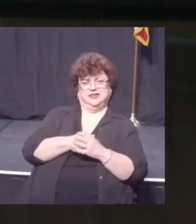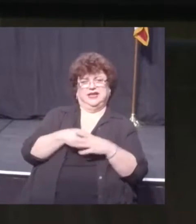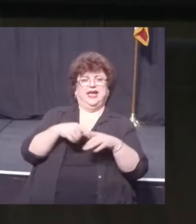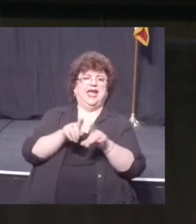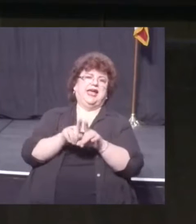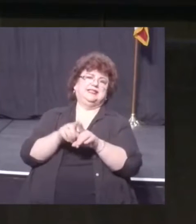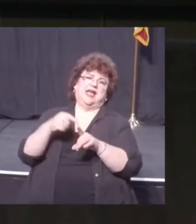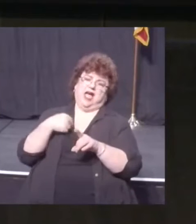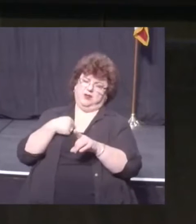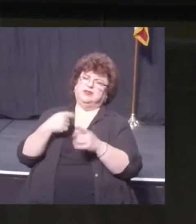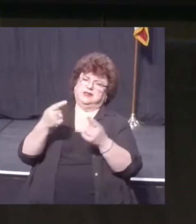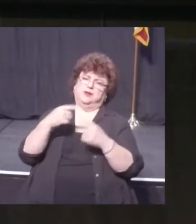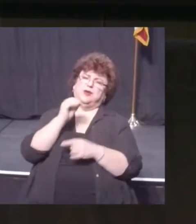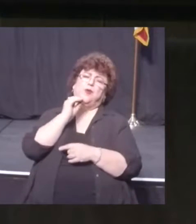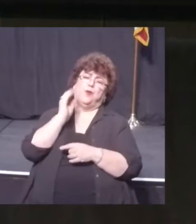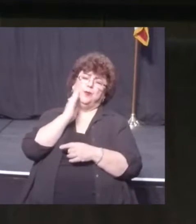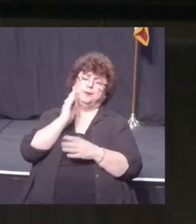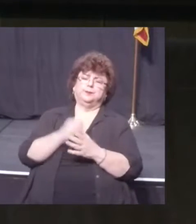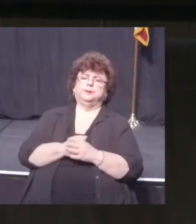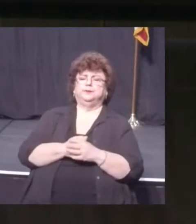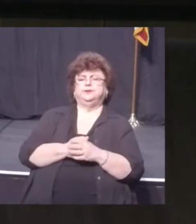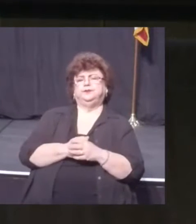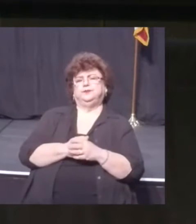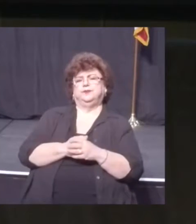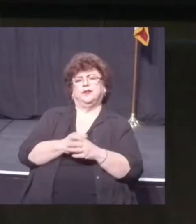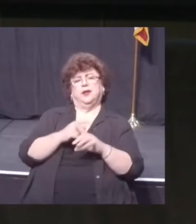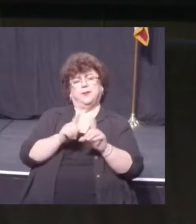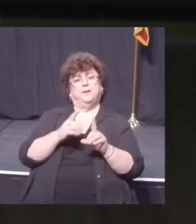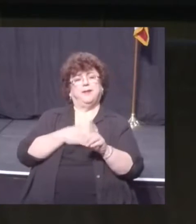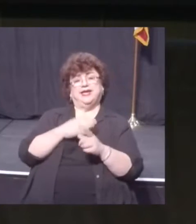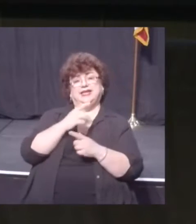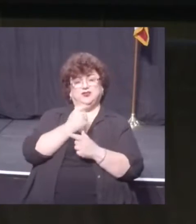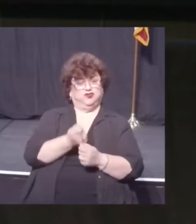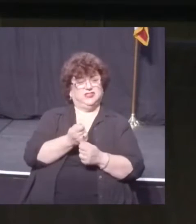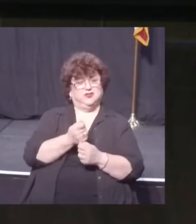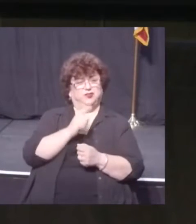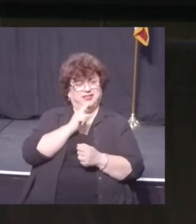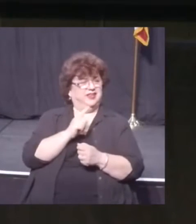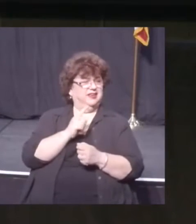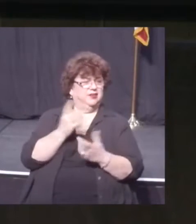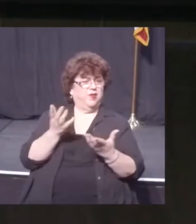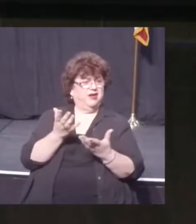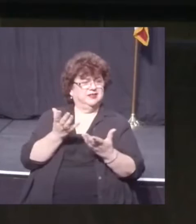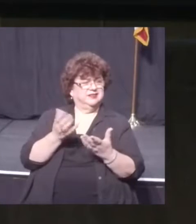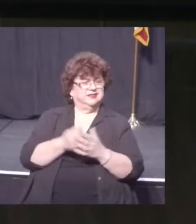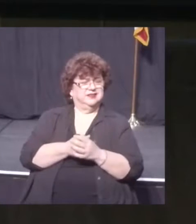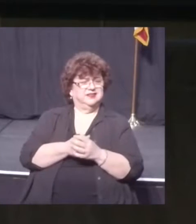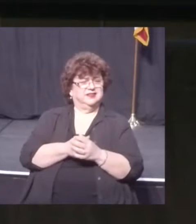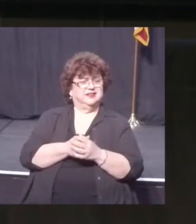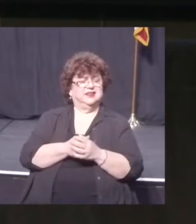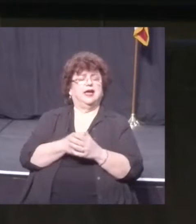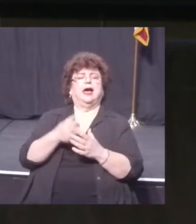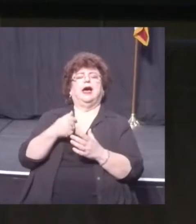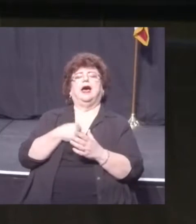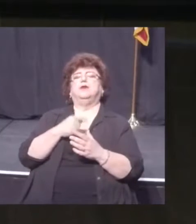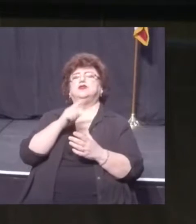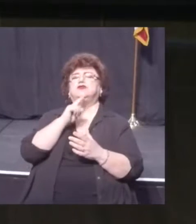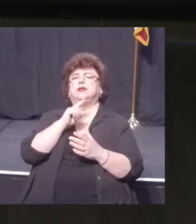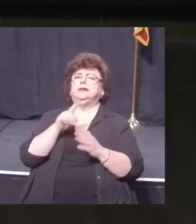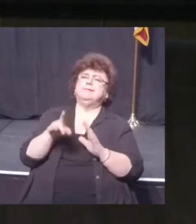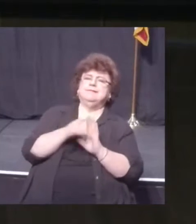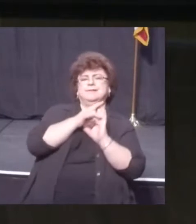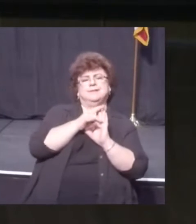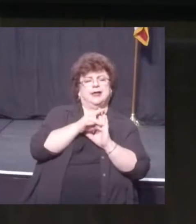if I were coming home. But my interest was based on more than that. I was also attracted by